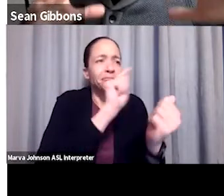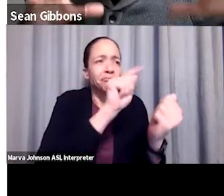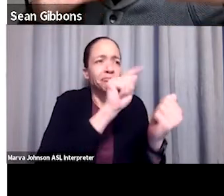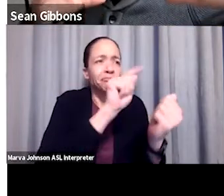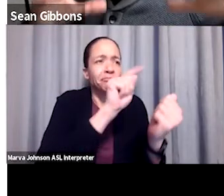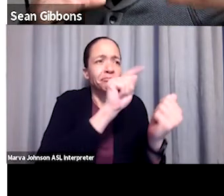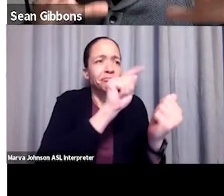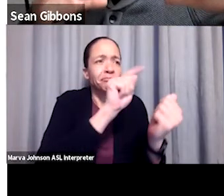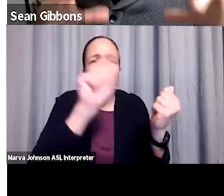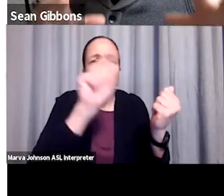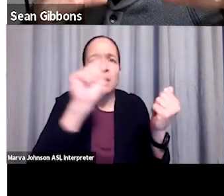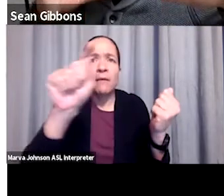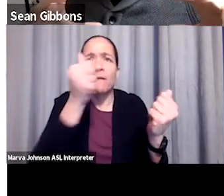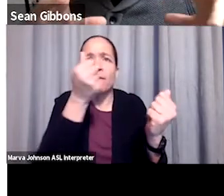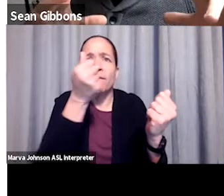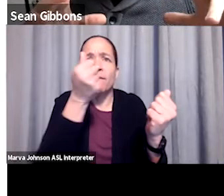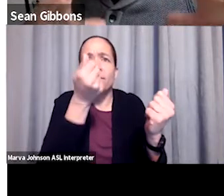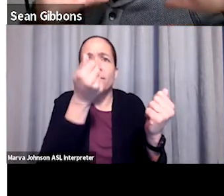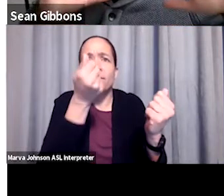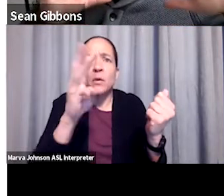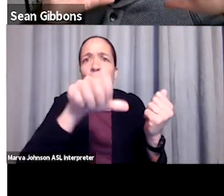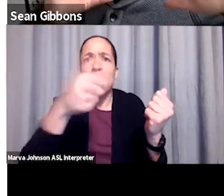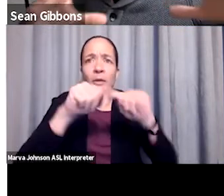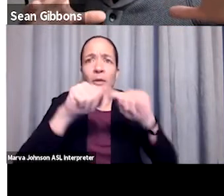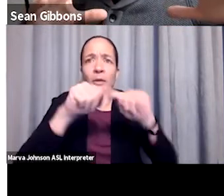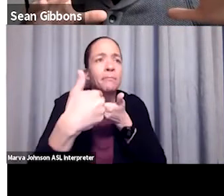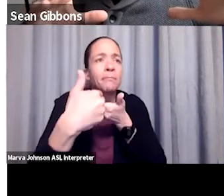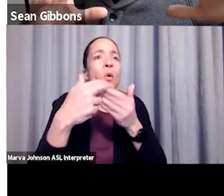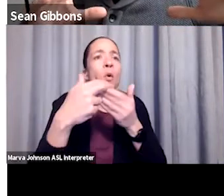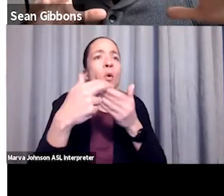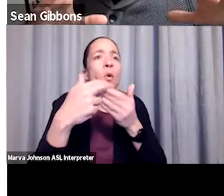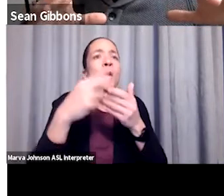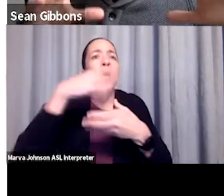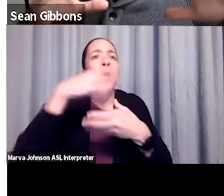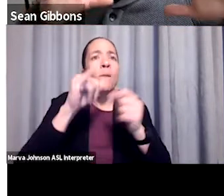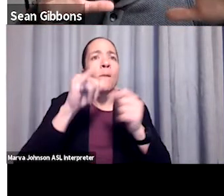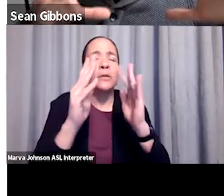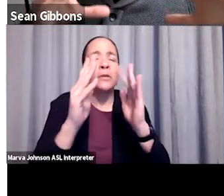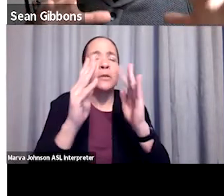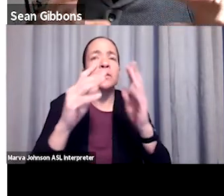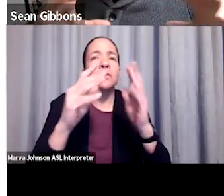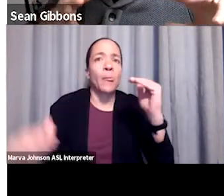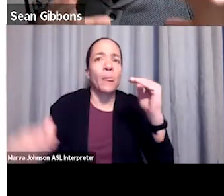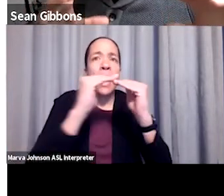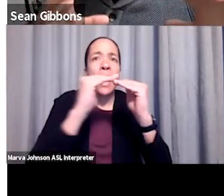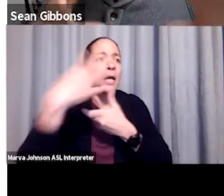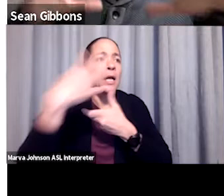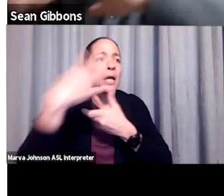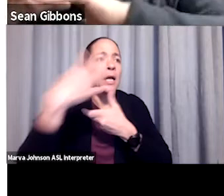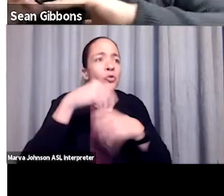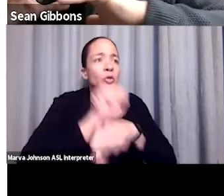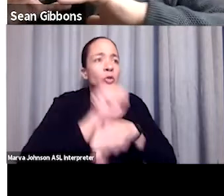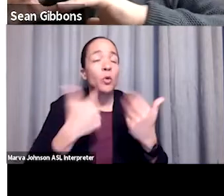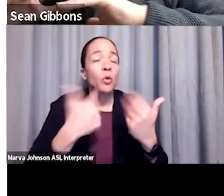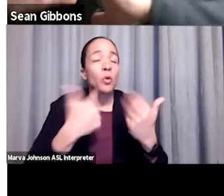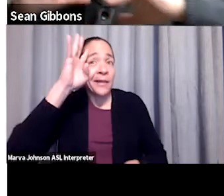folks who are part of our diversity, equity, and inclusion work group. We had this notion a couple of years ago that maybe some of the work we were doing was actually getting in the